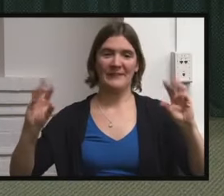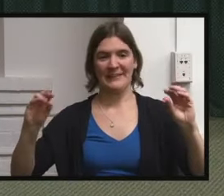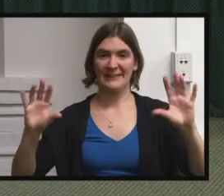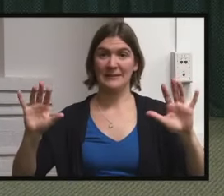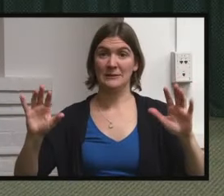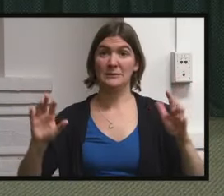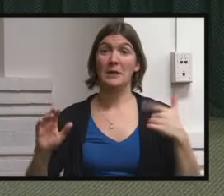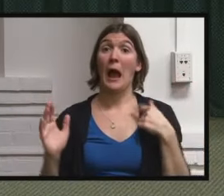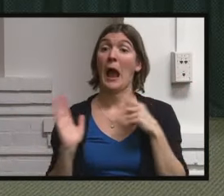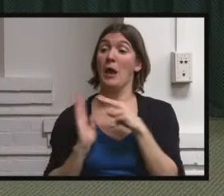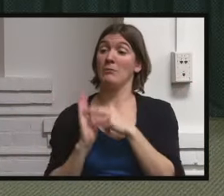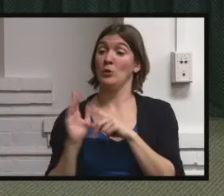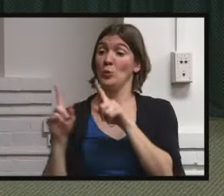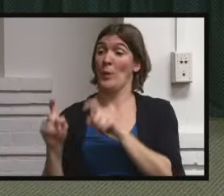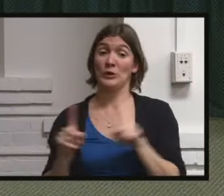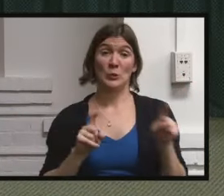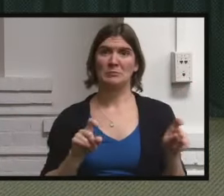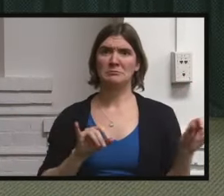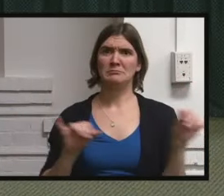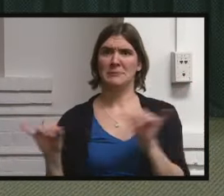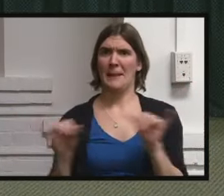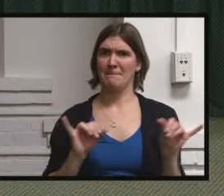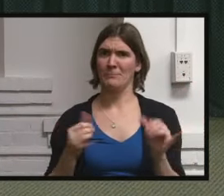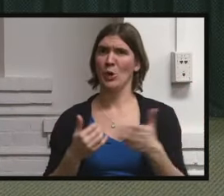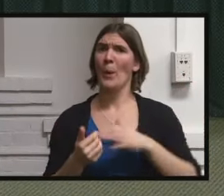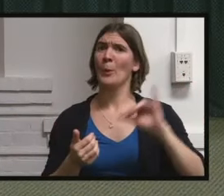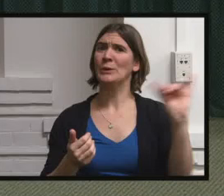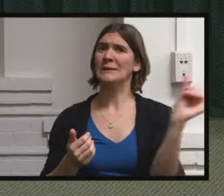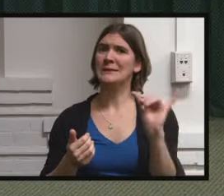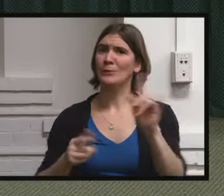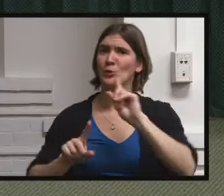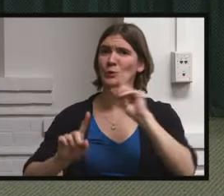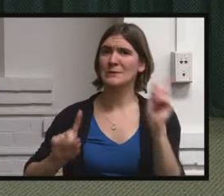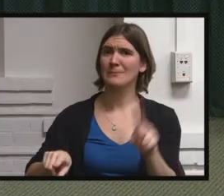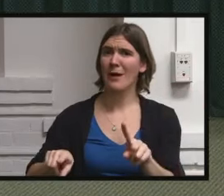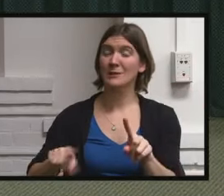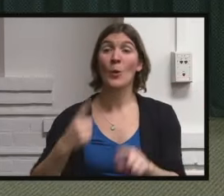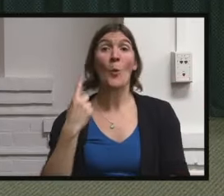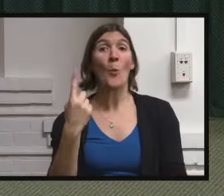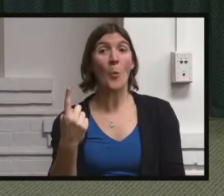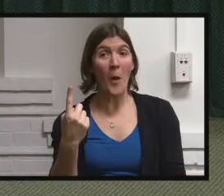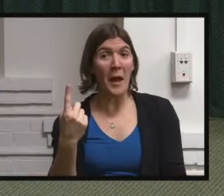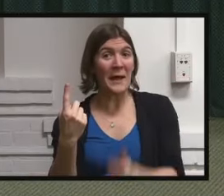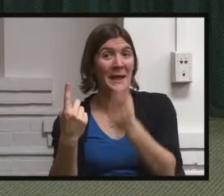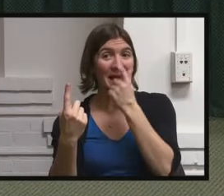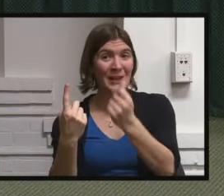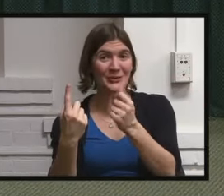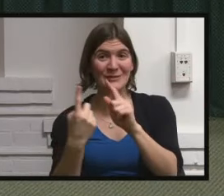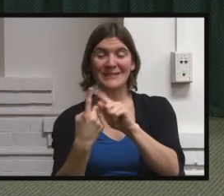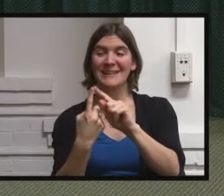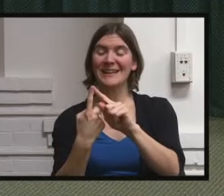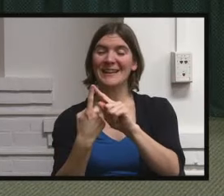same amount of questions, and they were pretty close. The one that struck me the most was about,